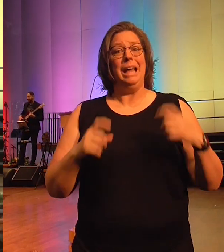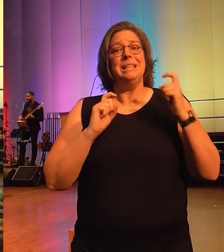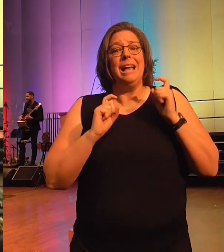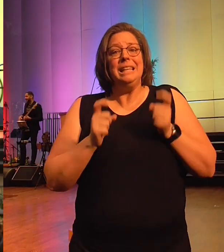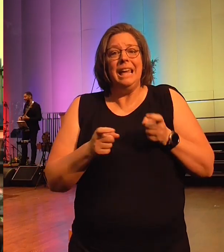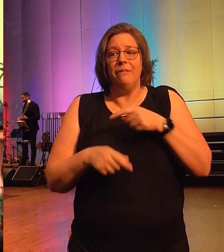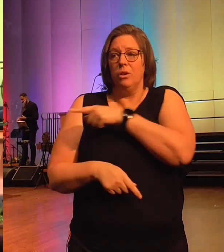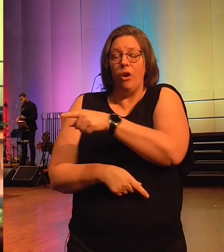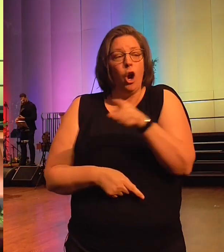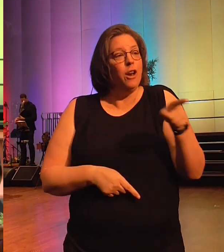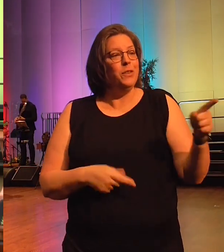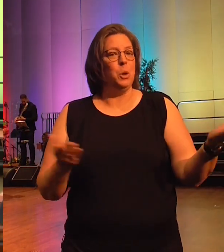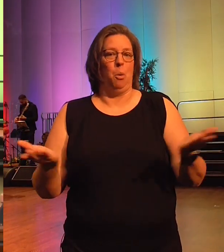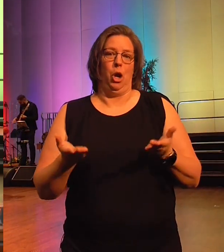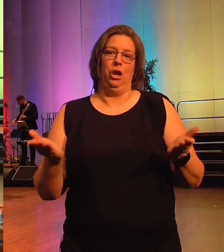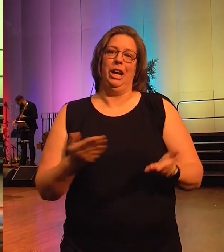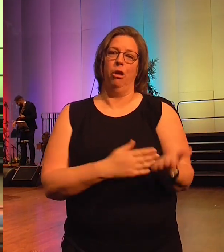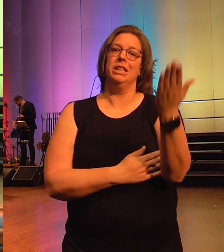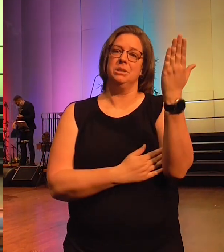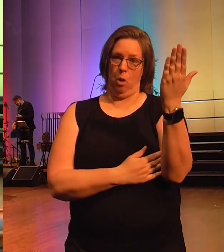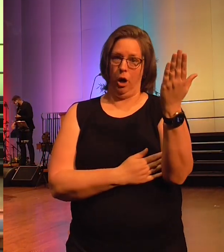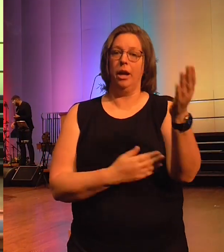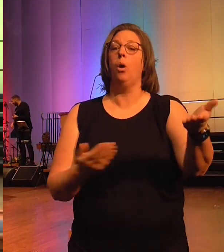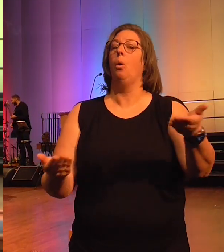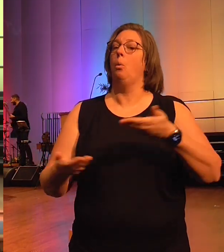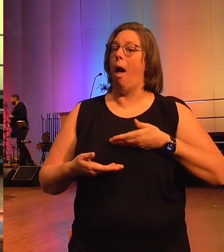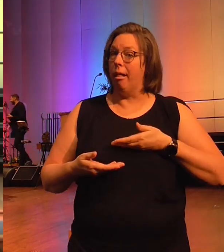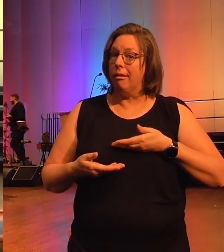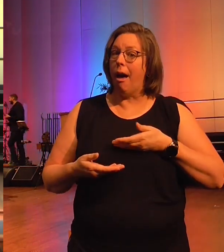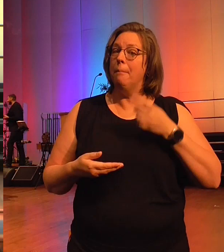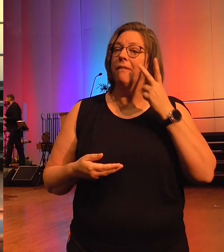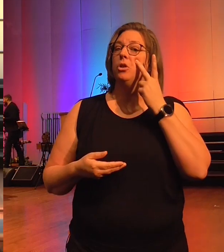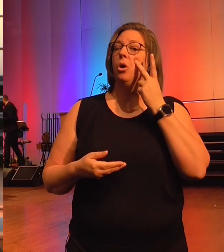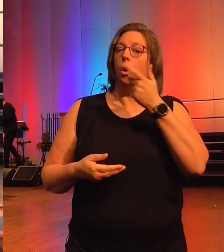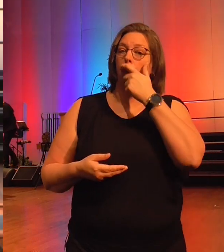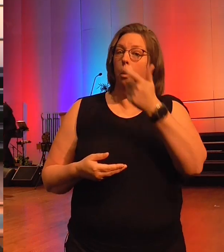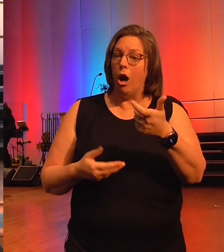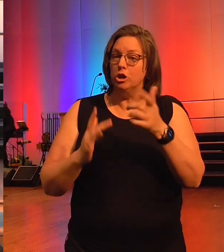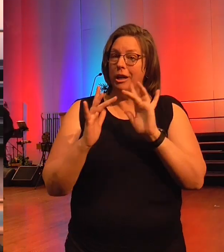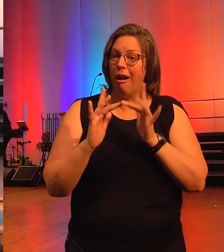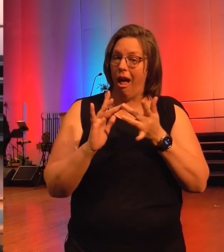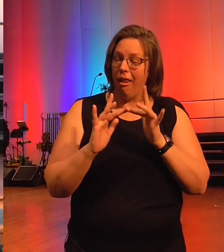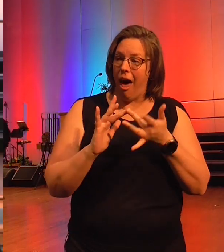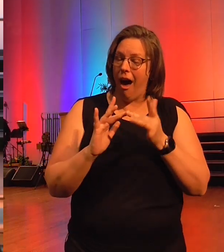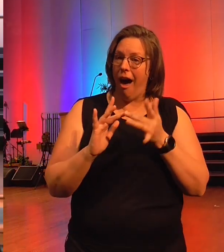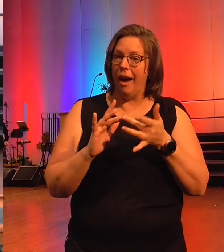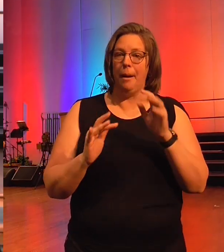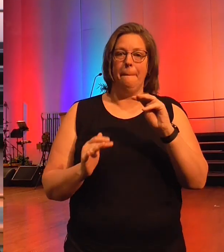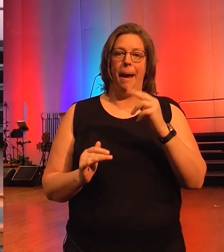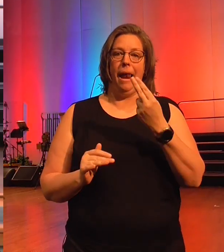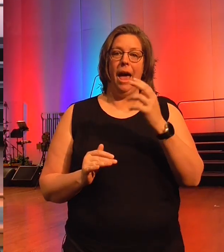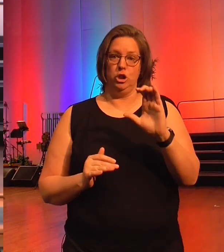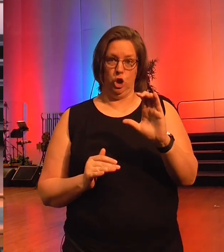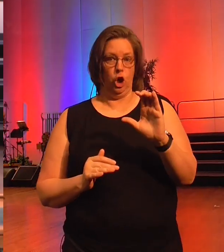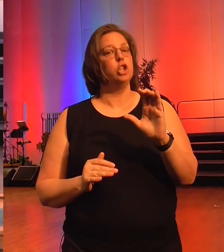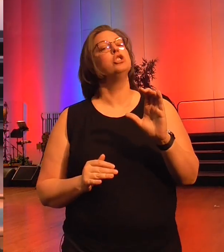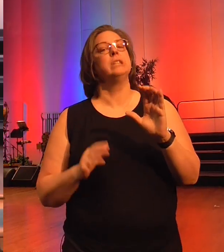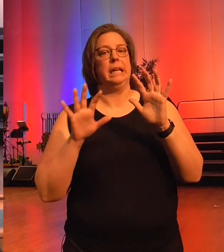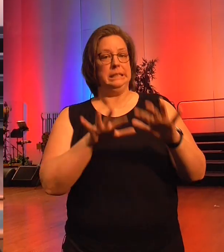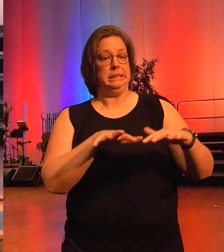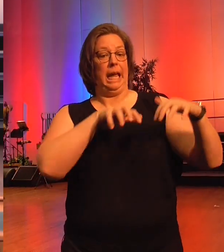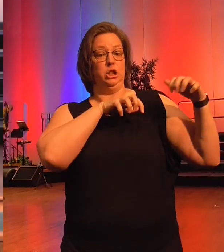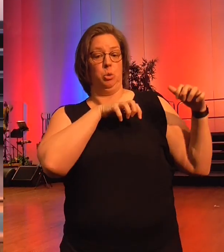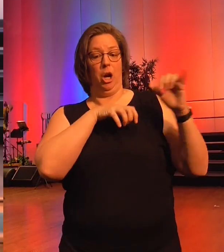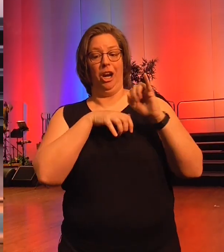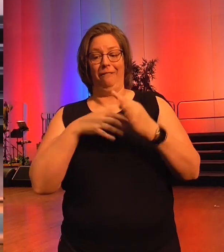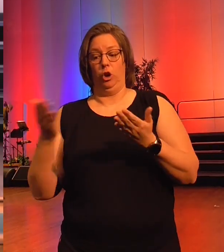of you here with us this morning. We welcome everybody watching online. Mile High Church is a sanctuary, whether you're here in